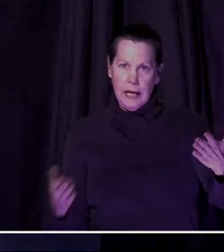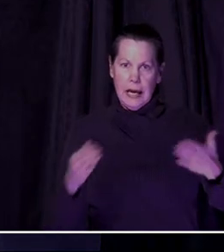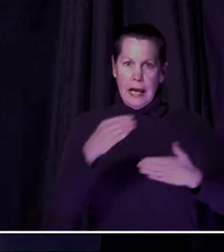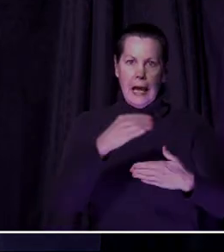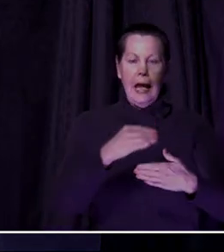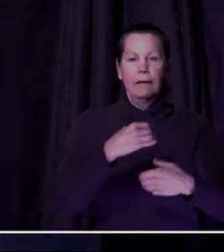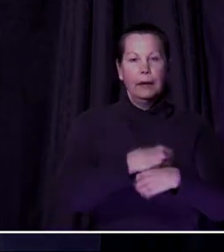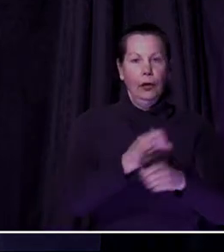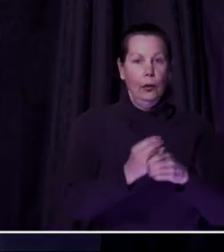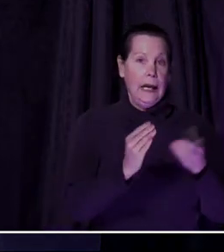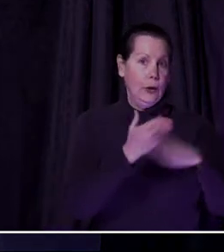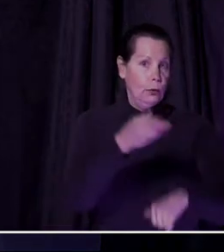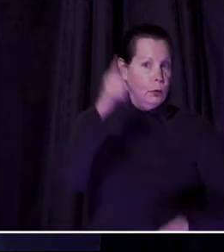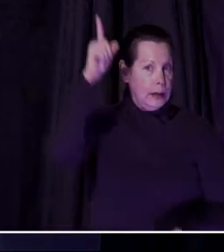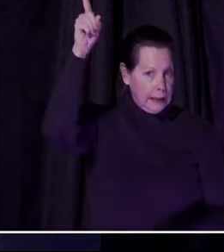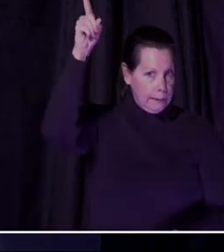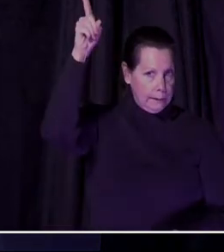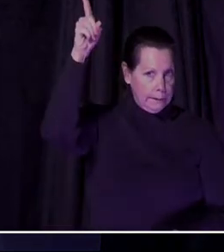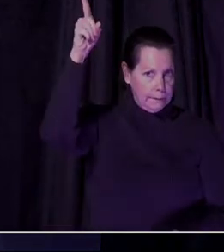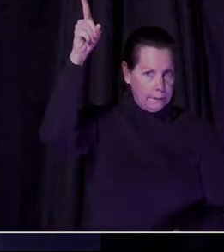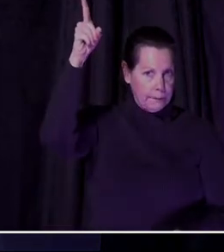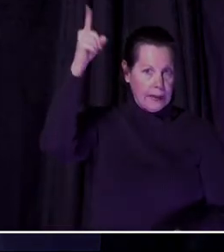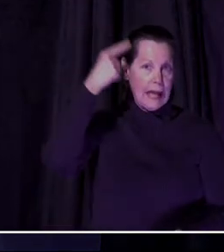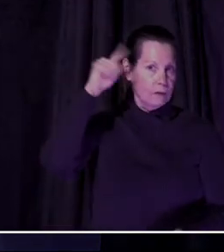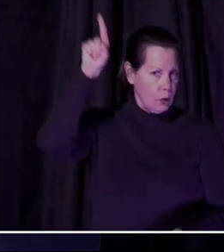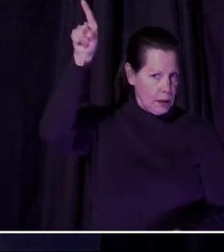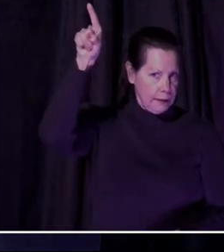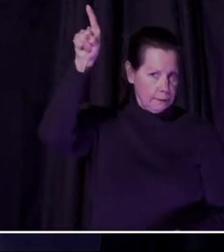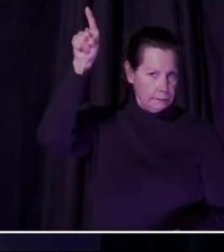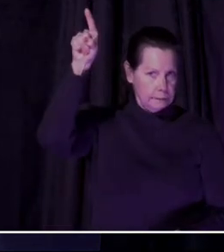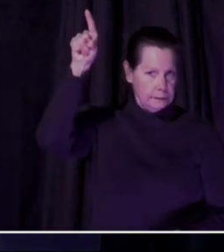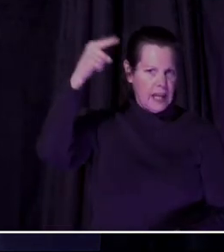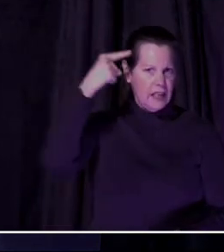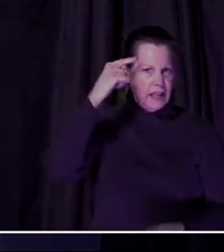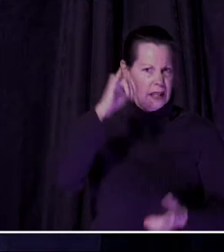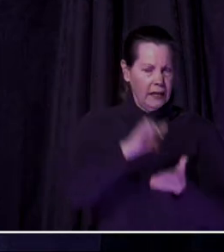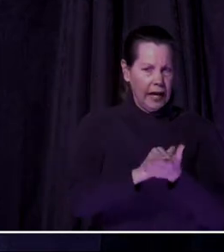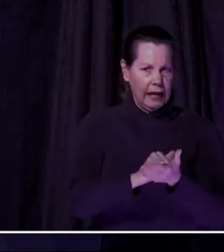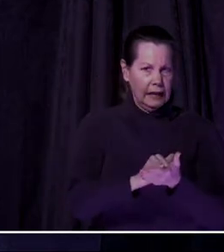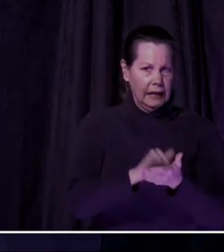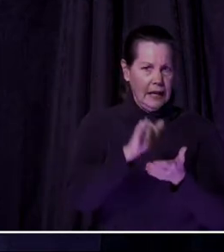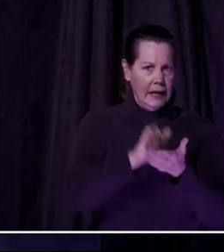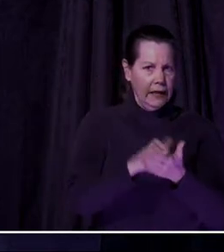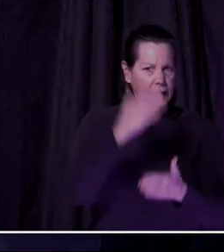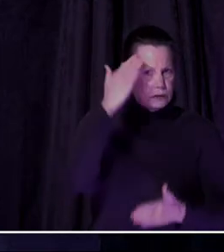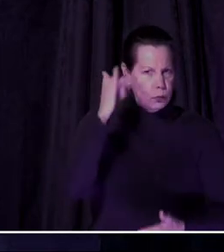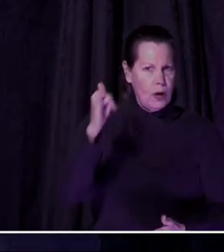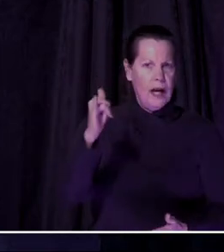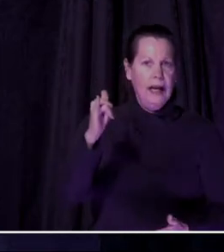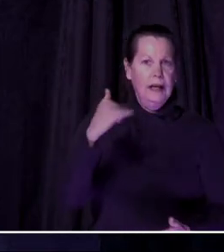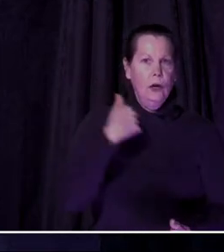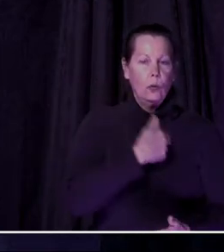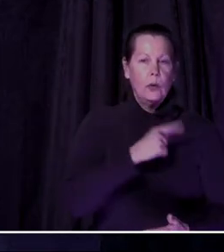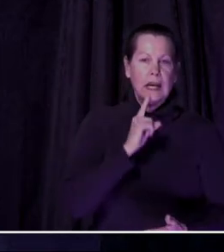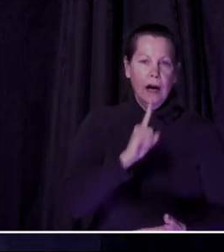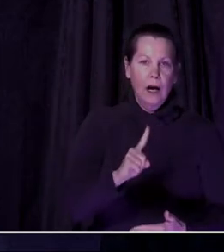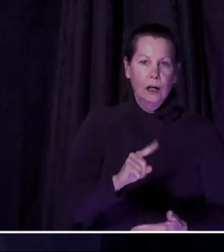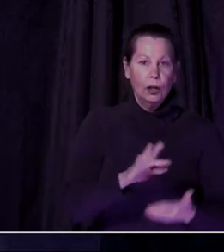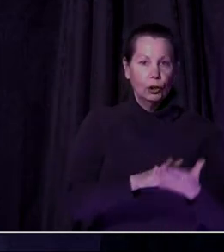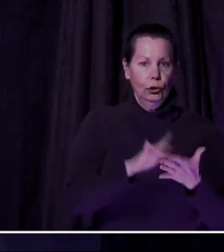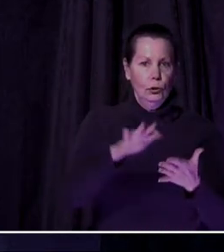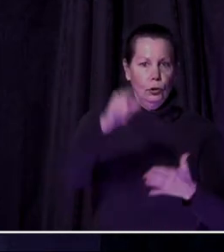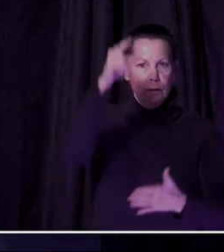created through him and for him. Think of that. That's why we are to